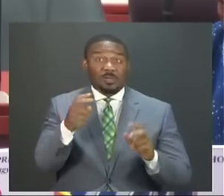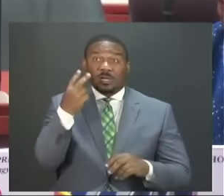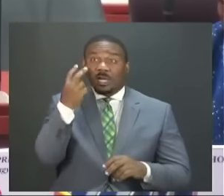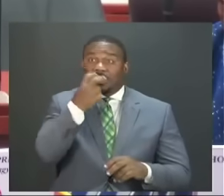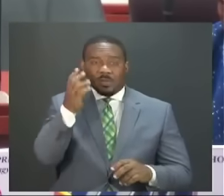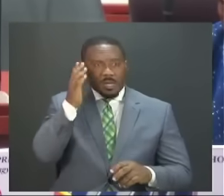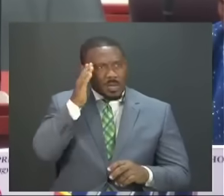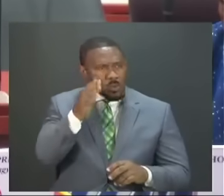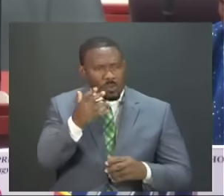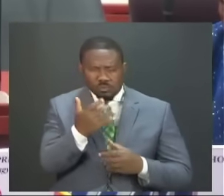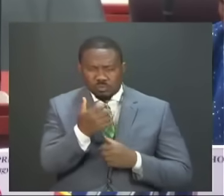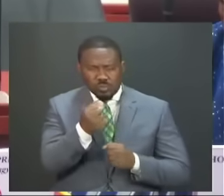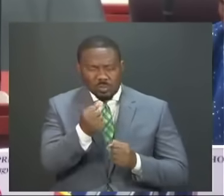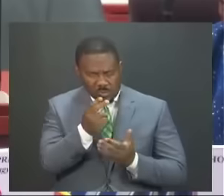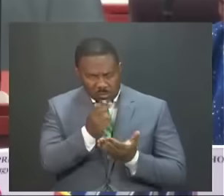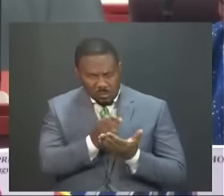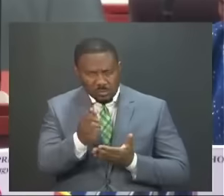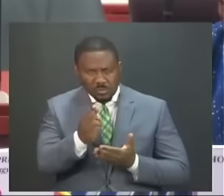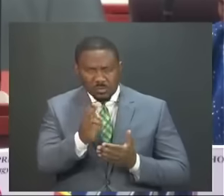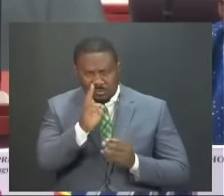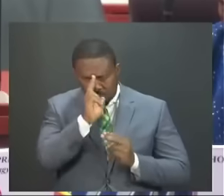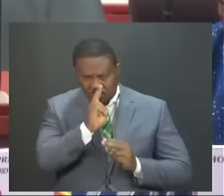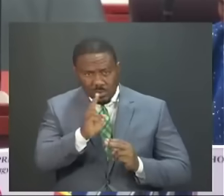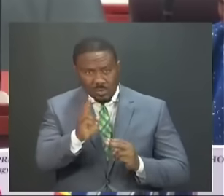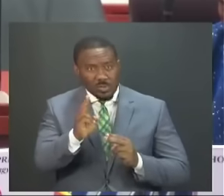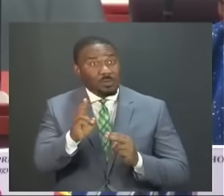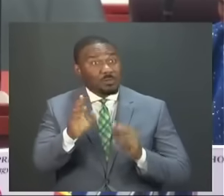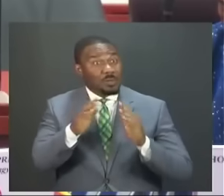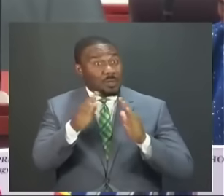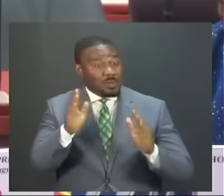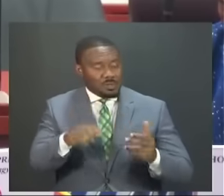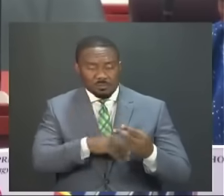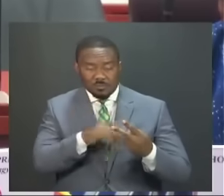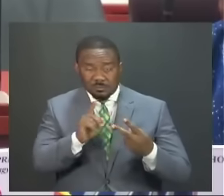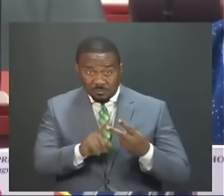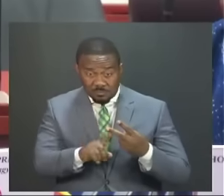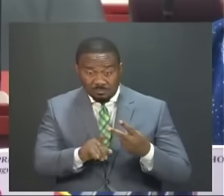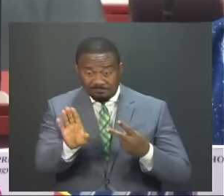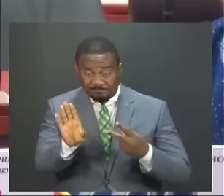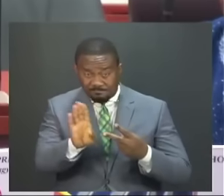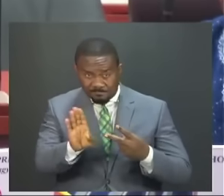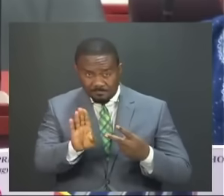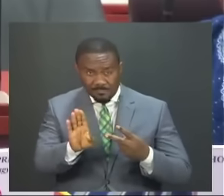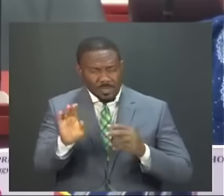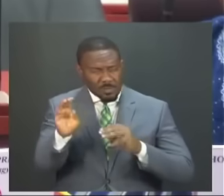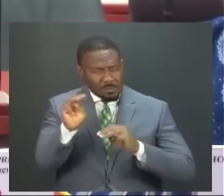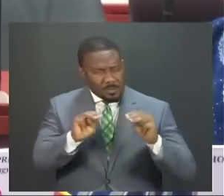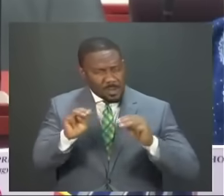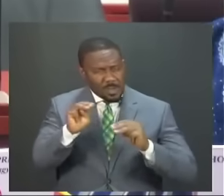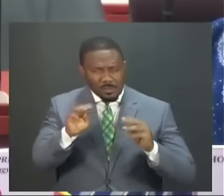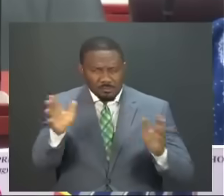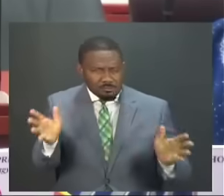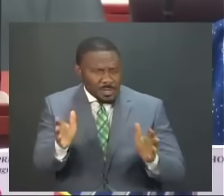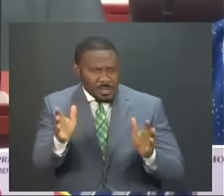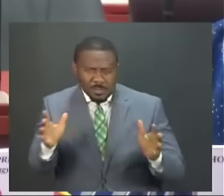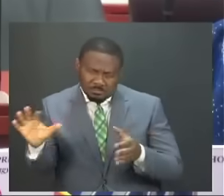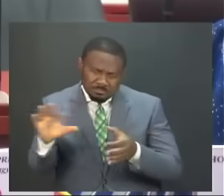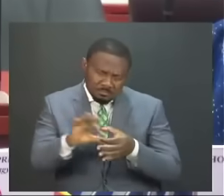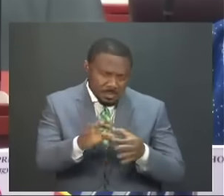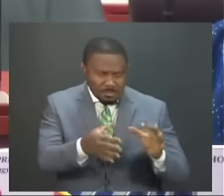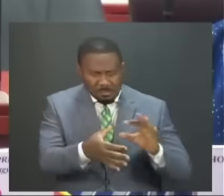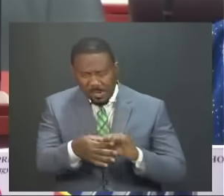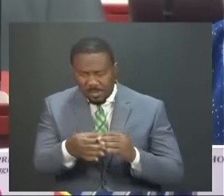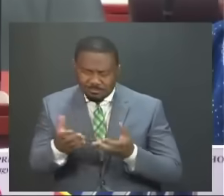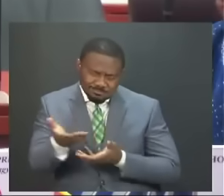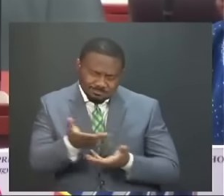dignity, sanctity of the House. B, promote consensus on matters under consideration in the House. And then